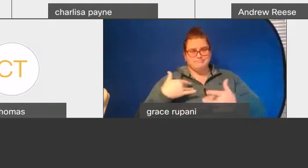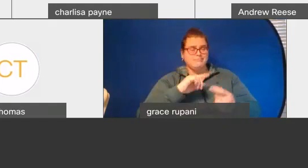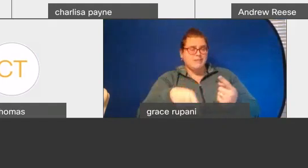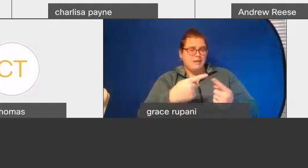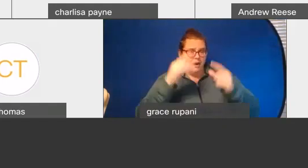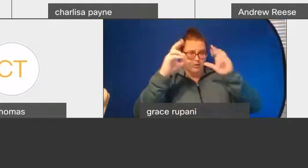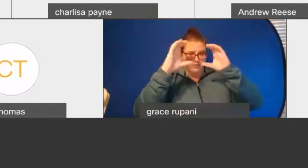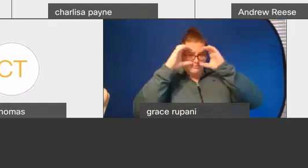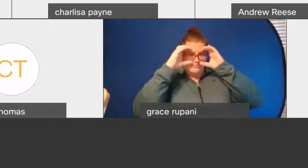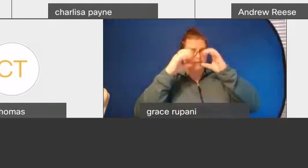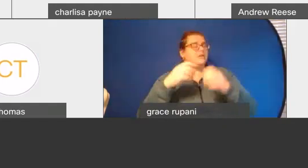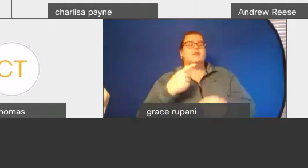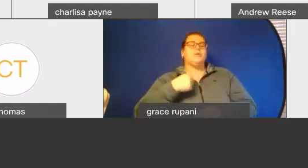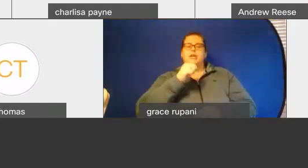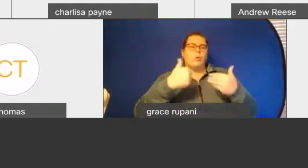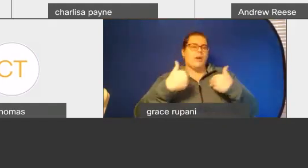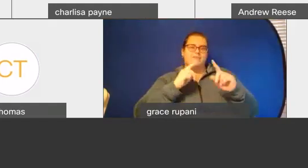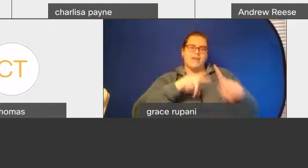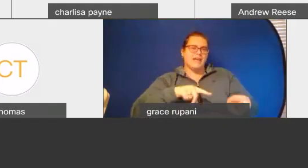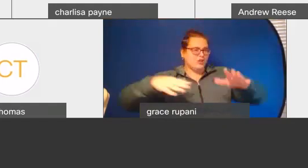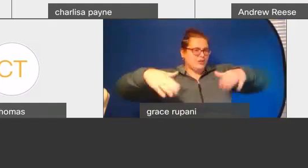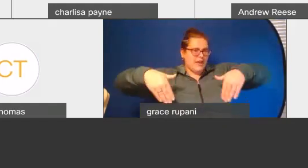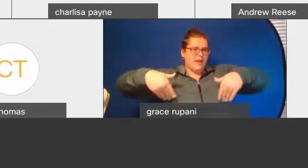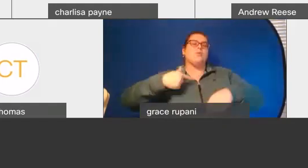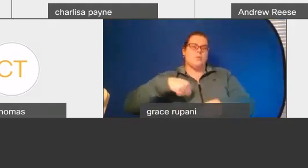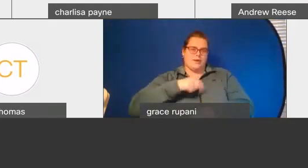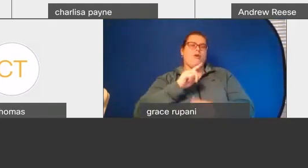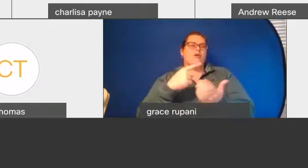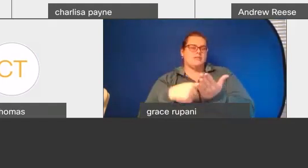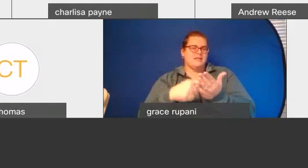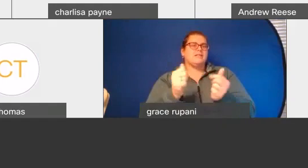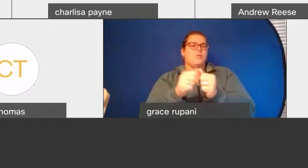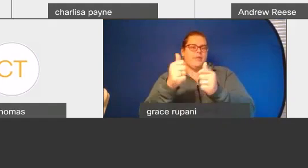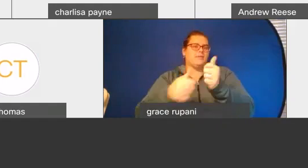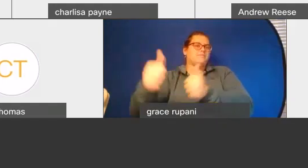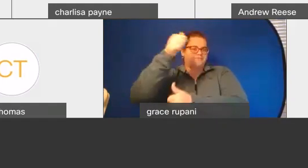we don't have an answer yet. We are going to, we are discussing that. Our leadership is discussing this internally.